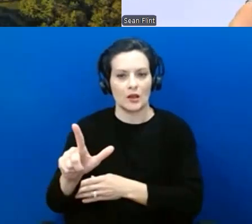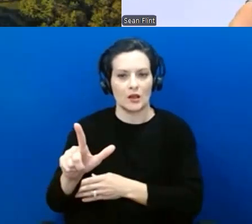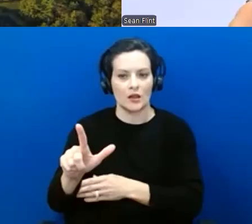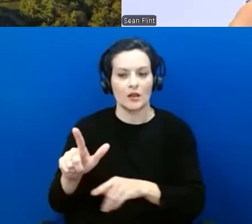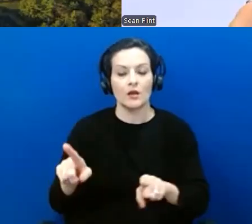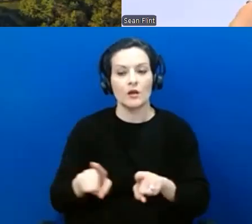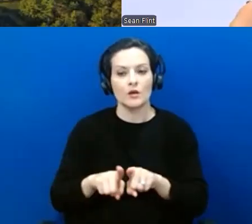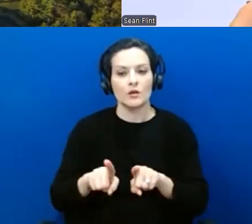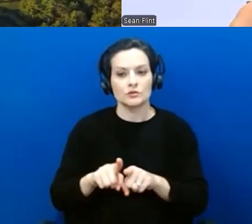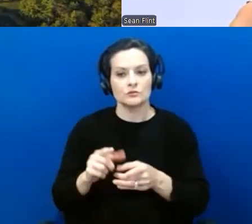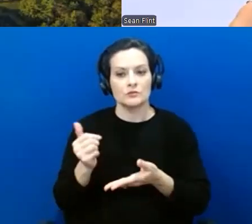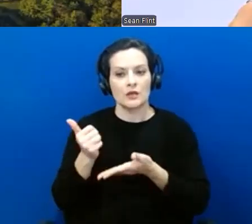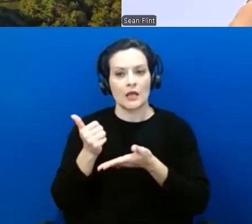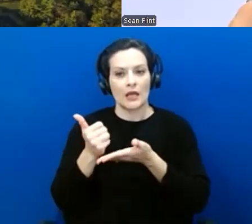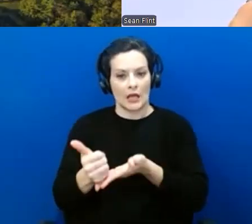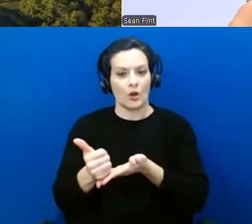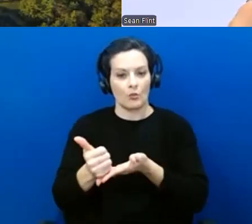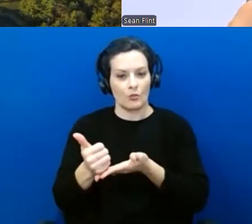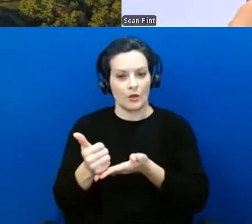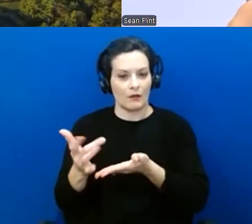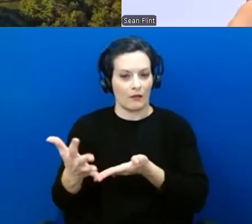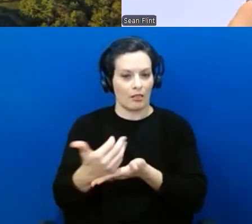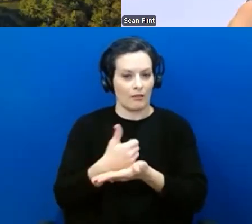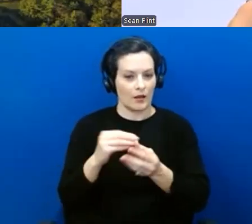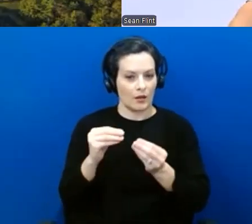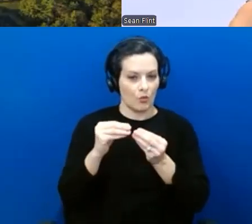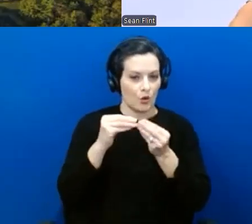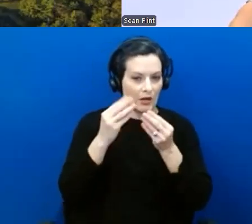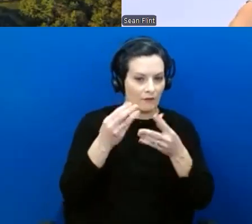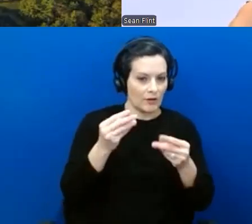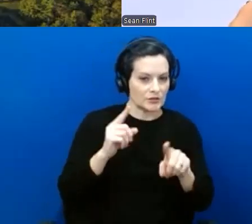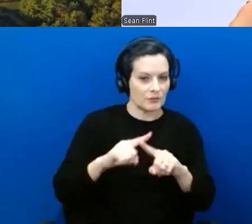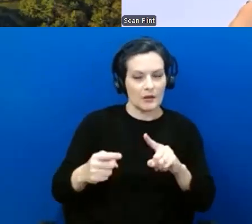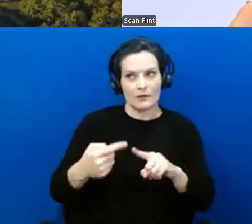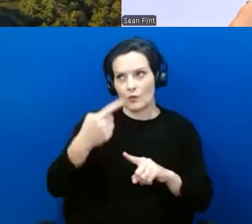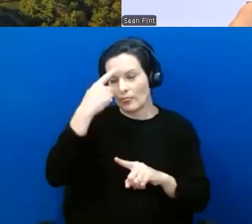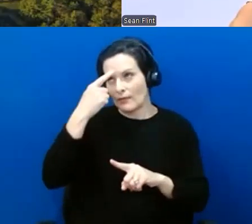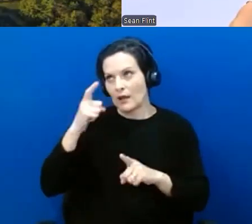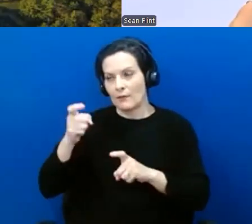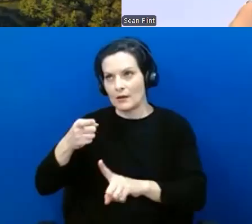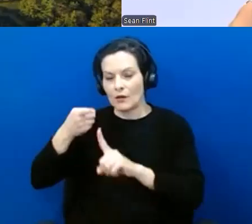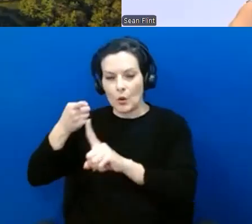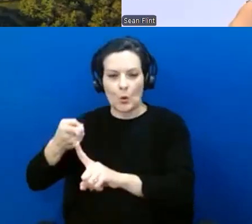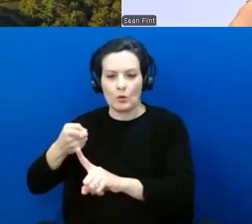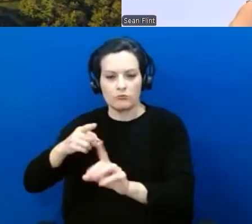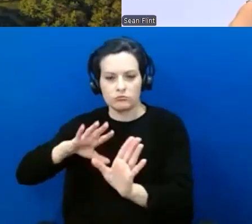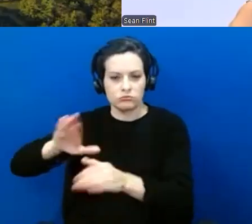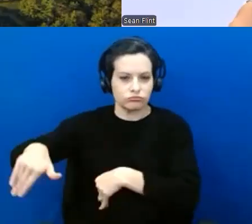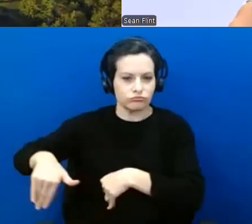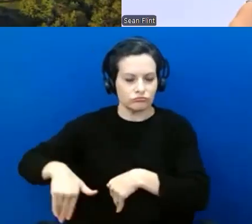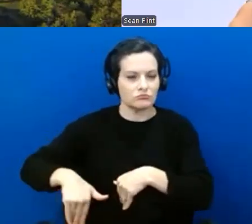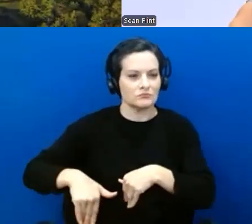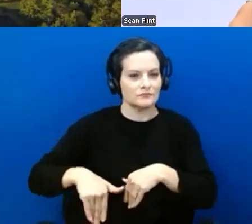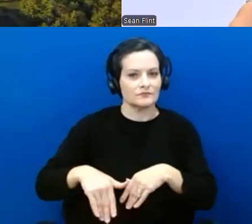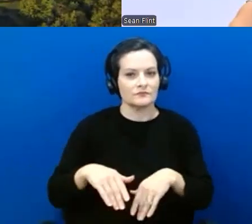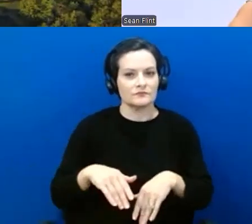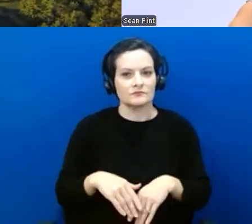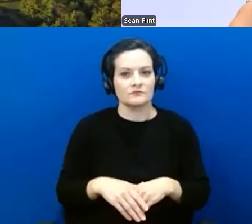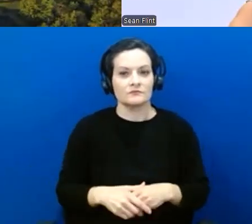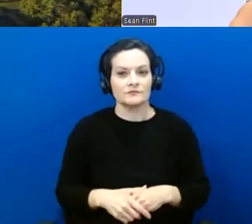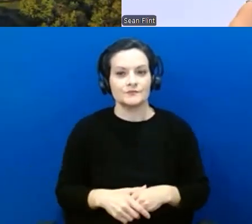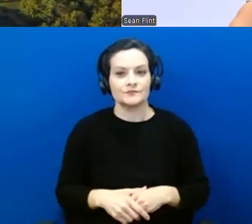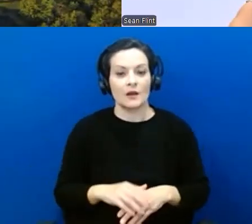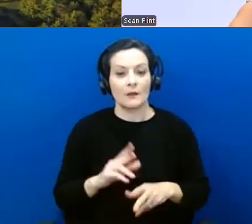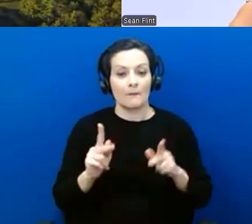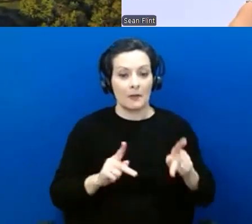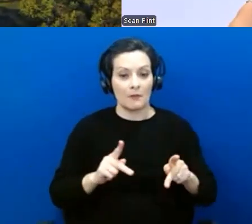more information that people might use, but without a particular management goal in mind. And when we're thinking about these issues of interactions between people and